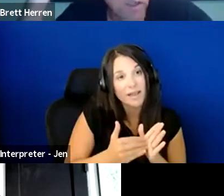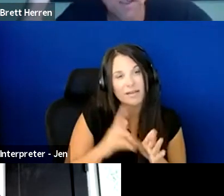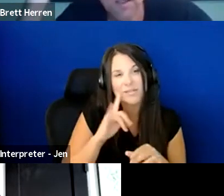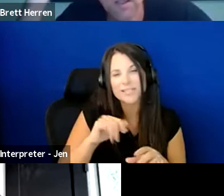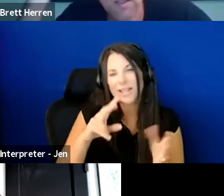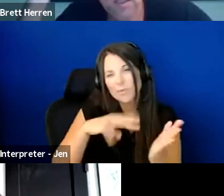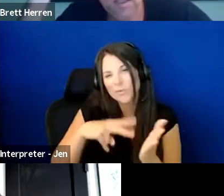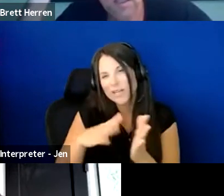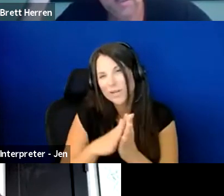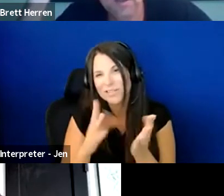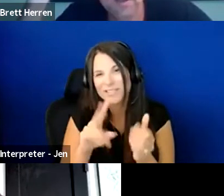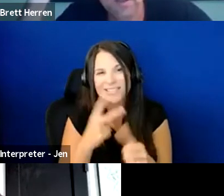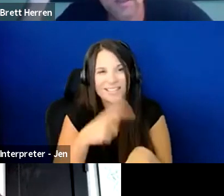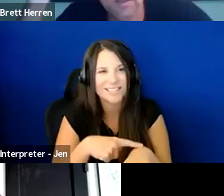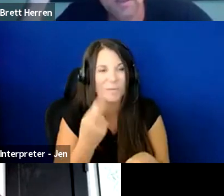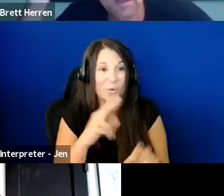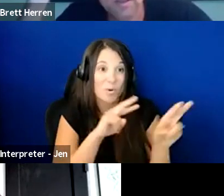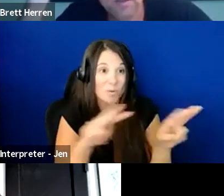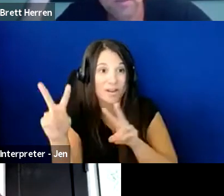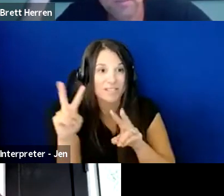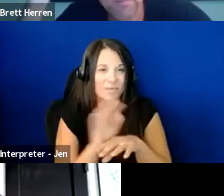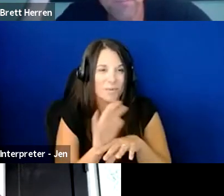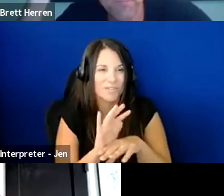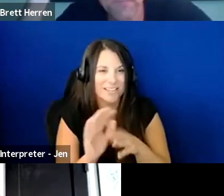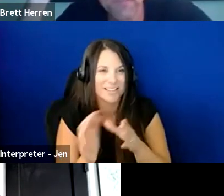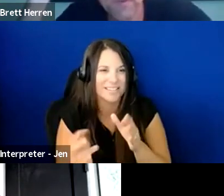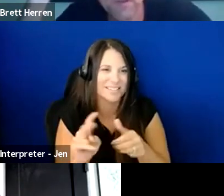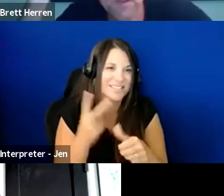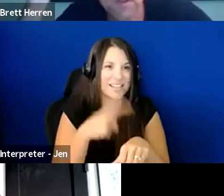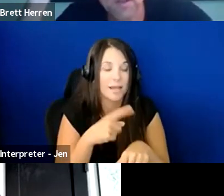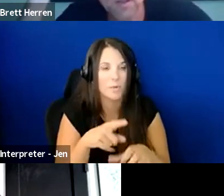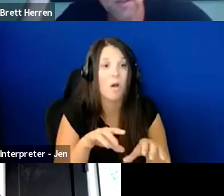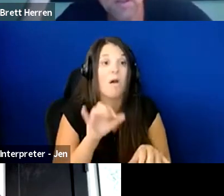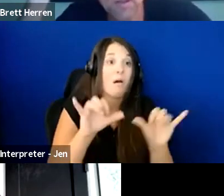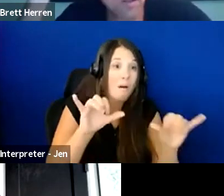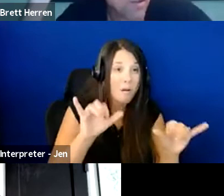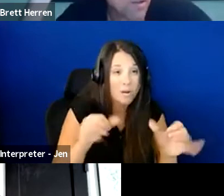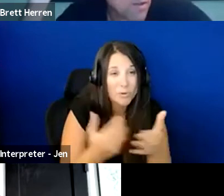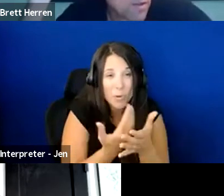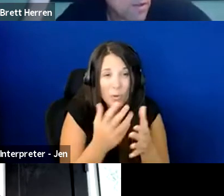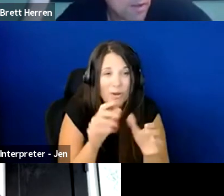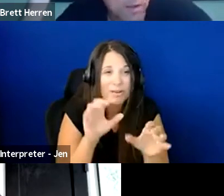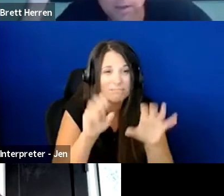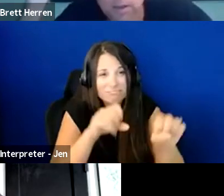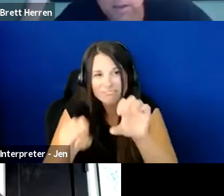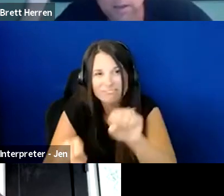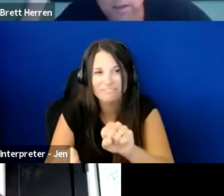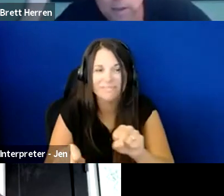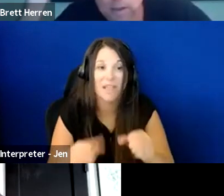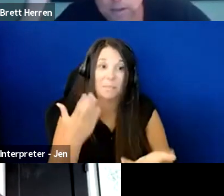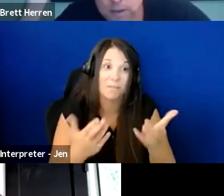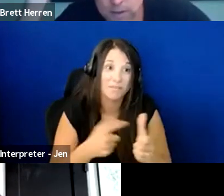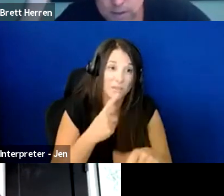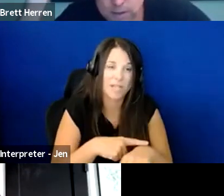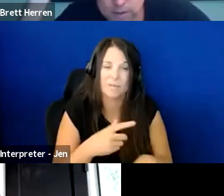second time or watching a movie a second time. You pick up new information. that either you didn't pay